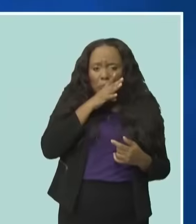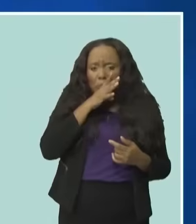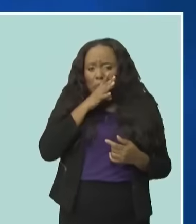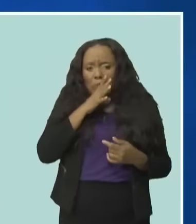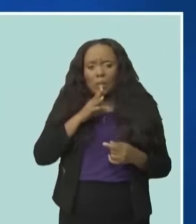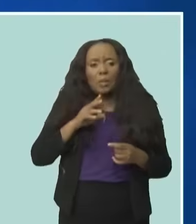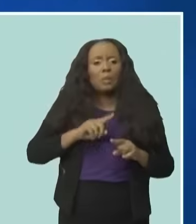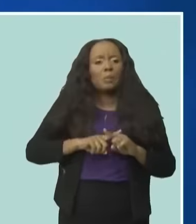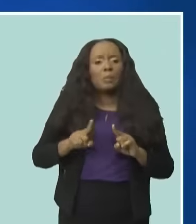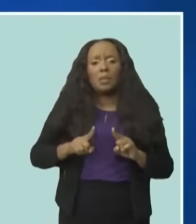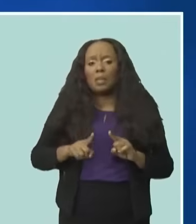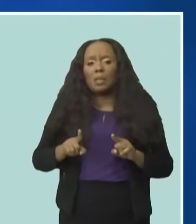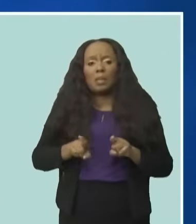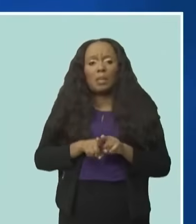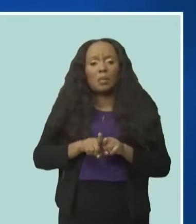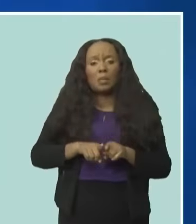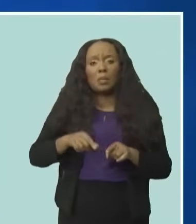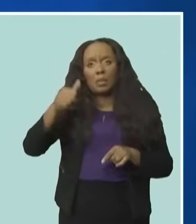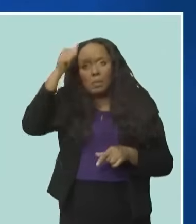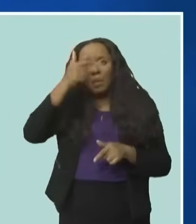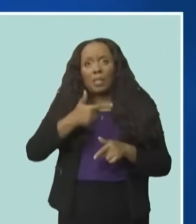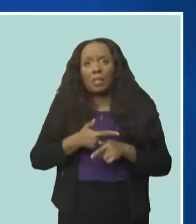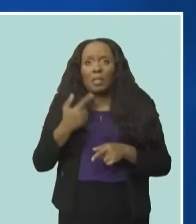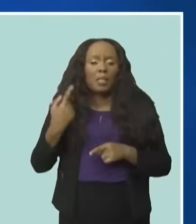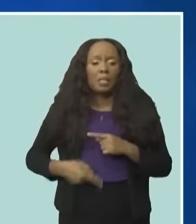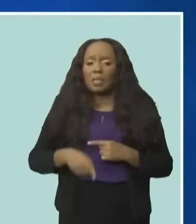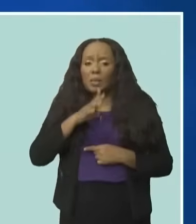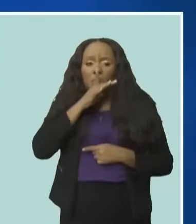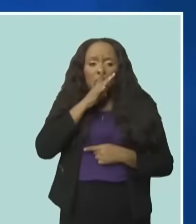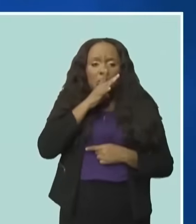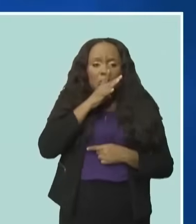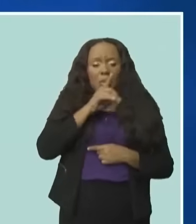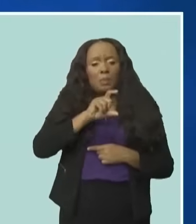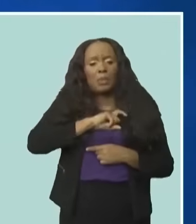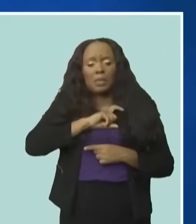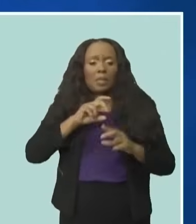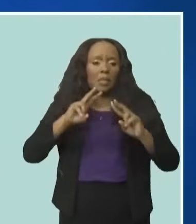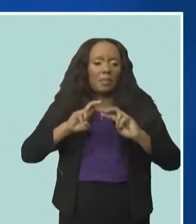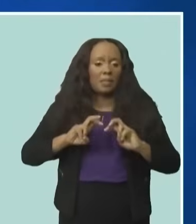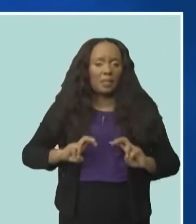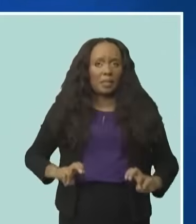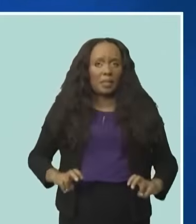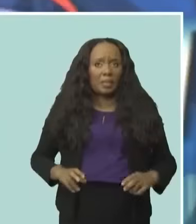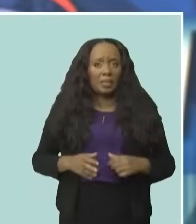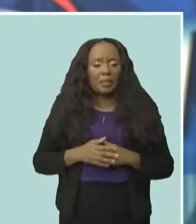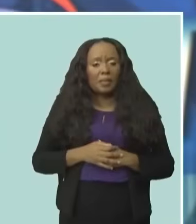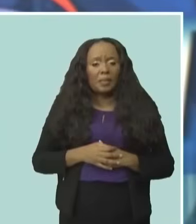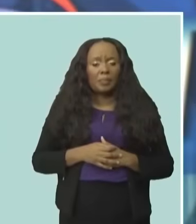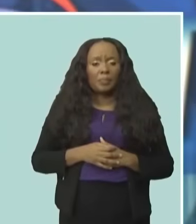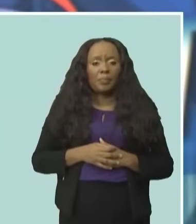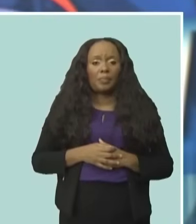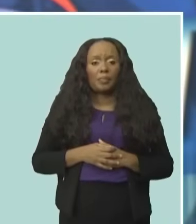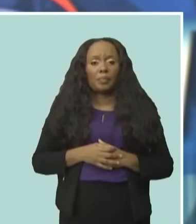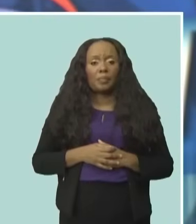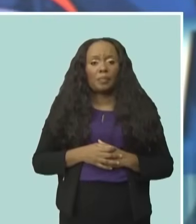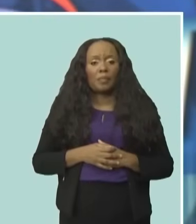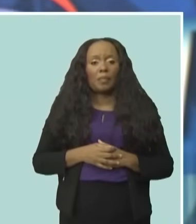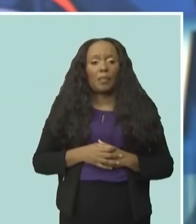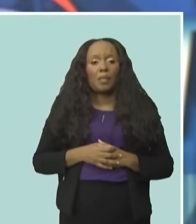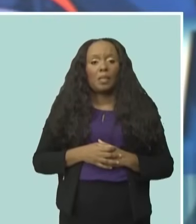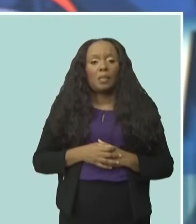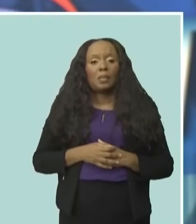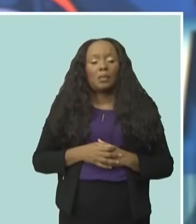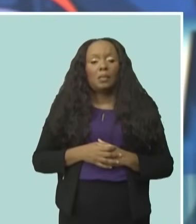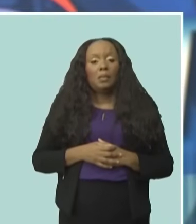like his sister-in-law, Mr. Jackman was also too distraught to speak to us. Police are investigating.